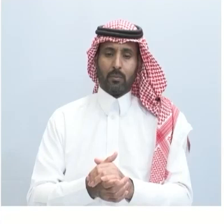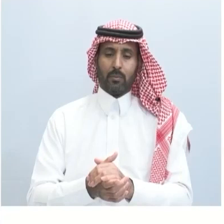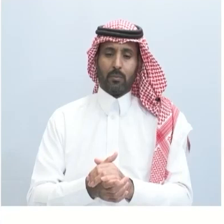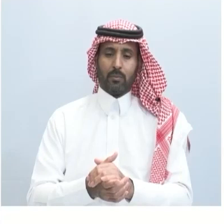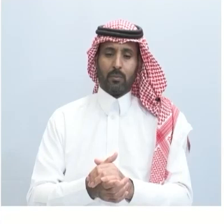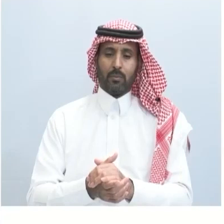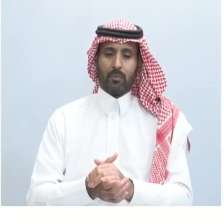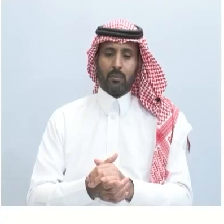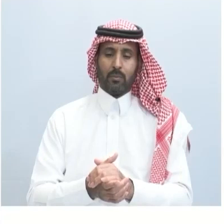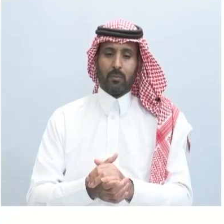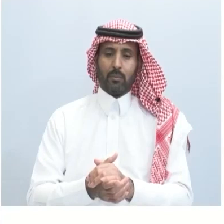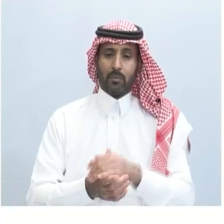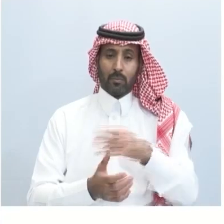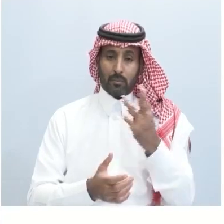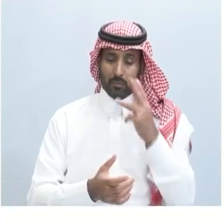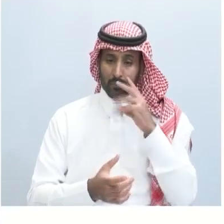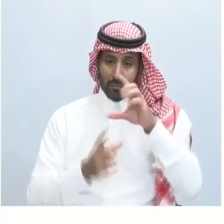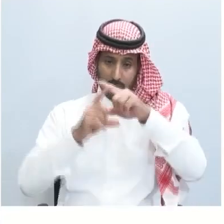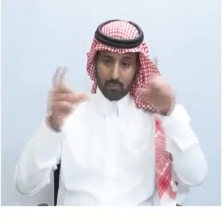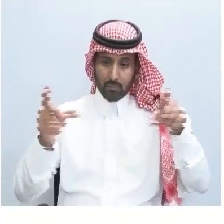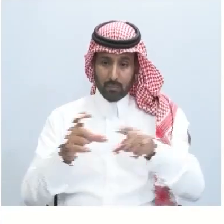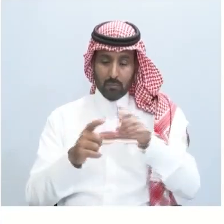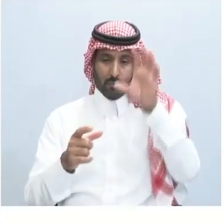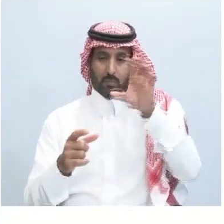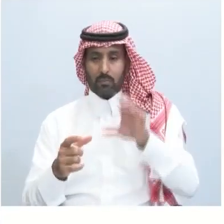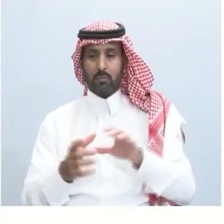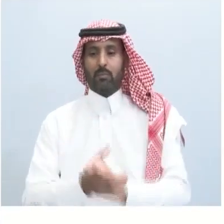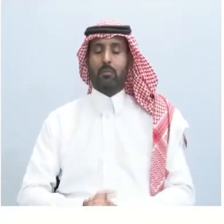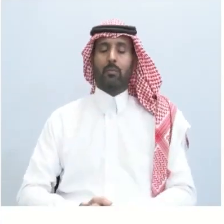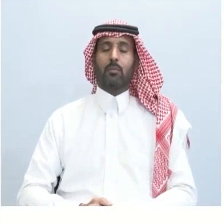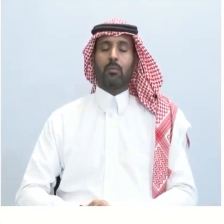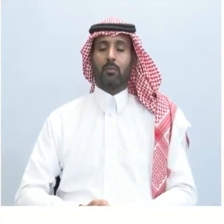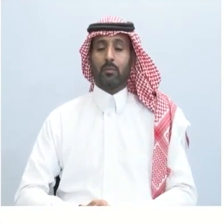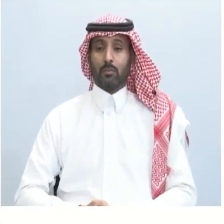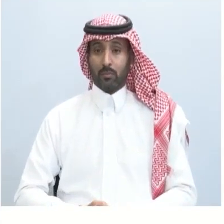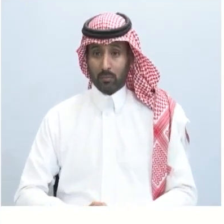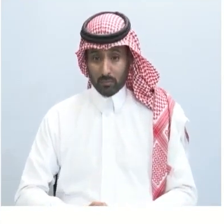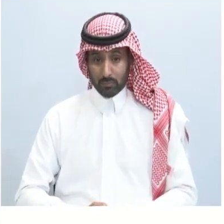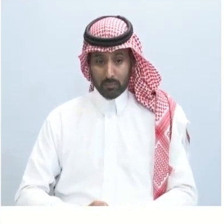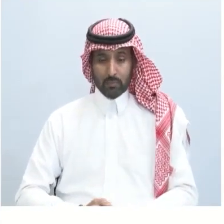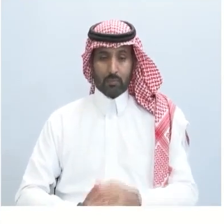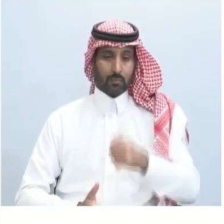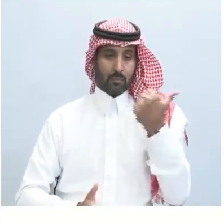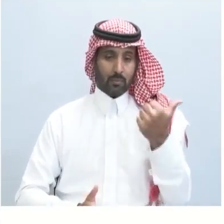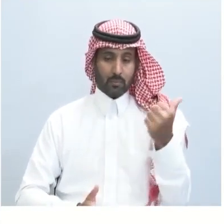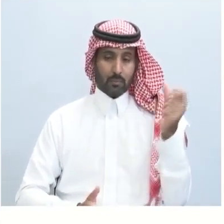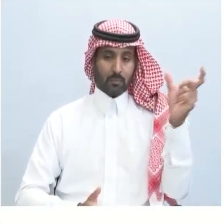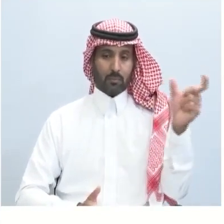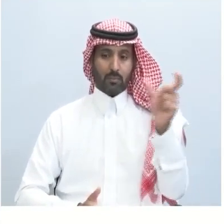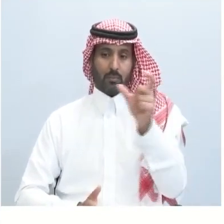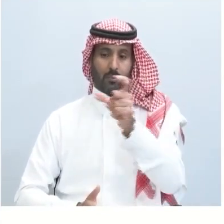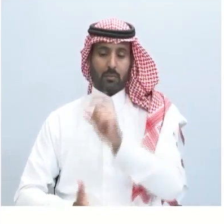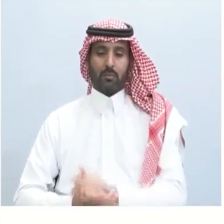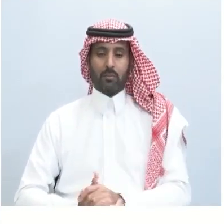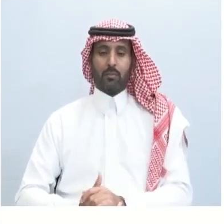article. 3 here, use the appropriate words or phrases as headings. So we have six parts of the